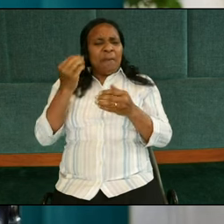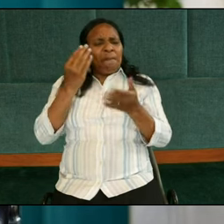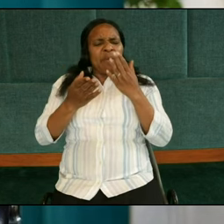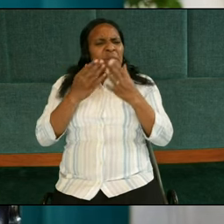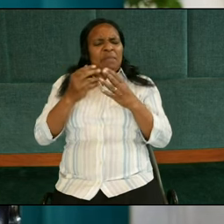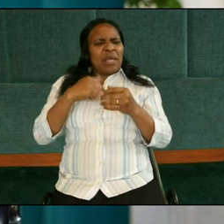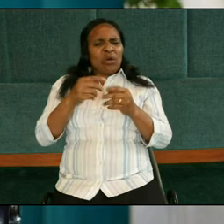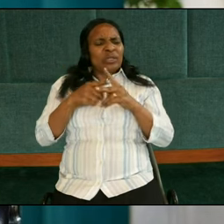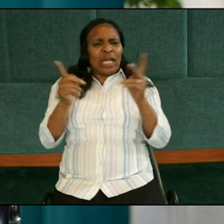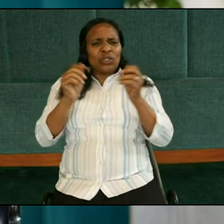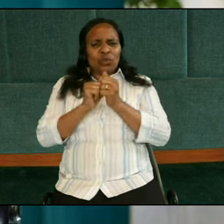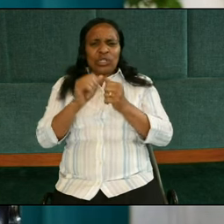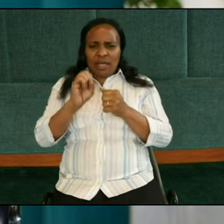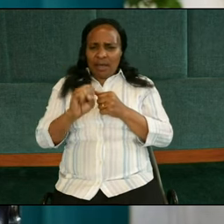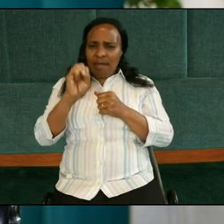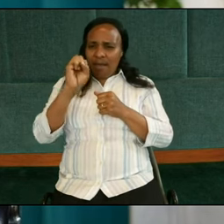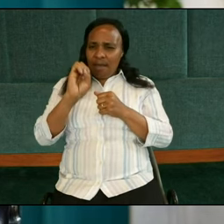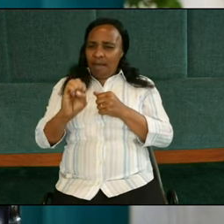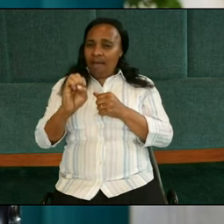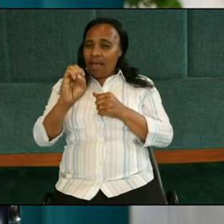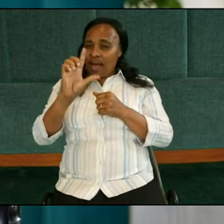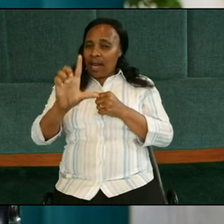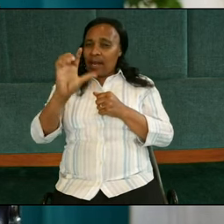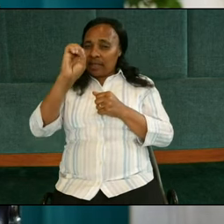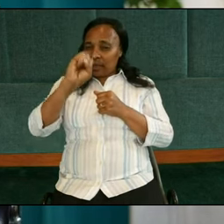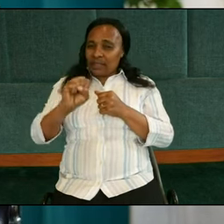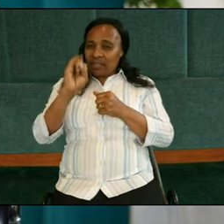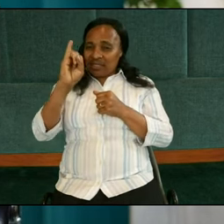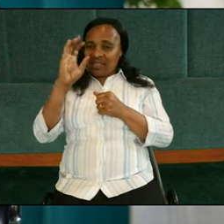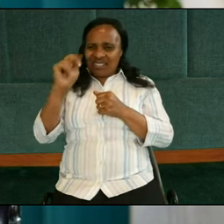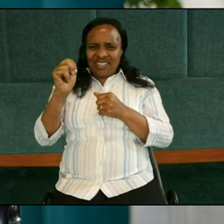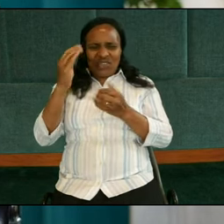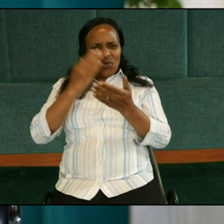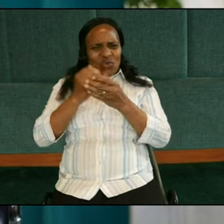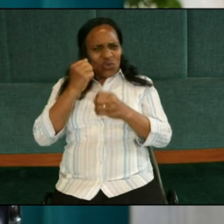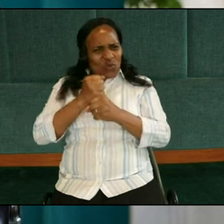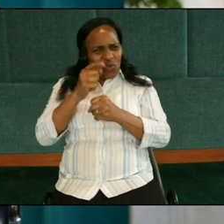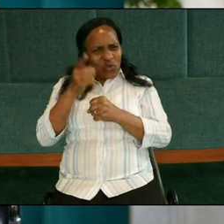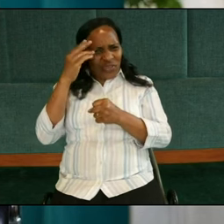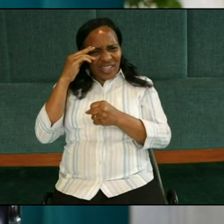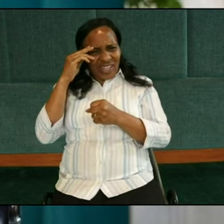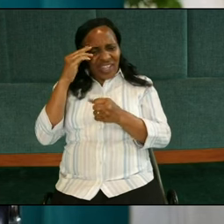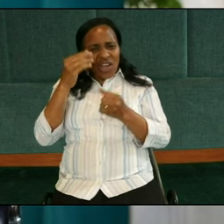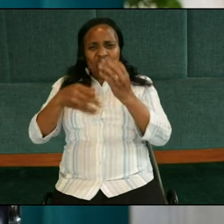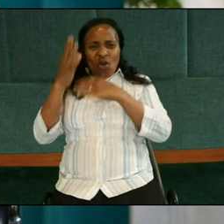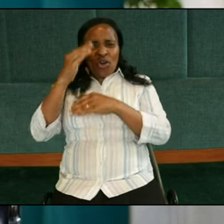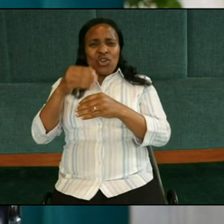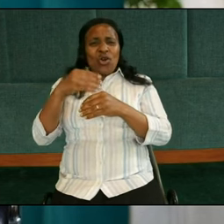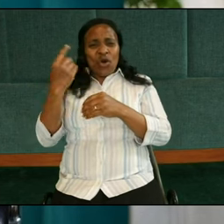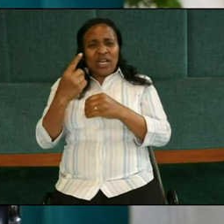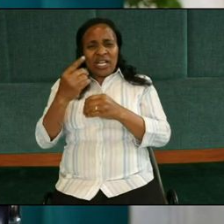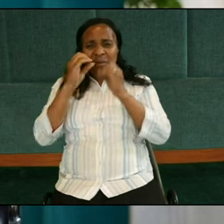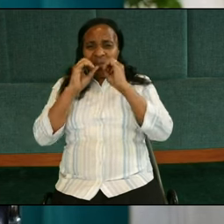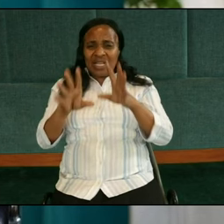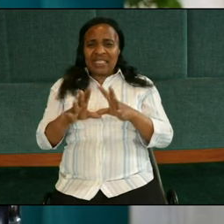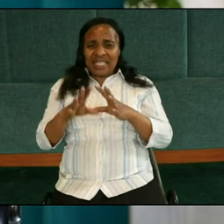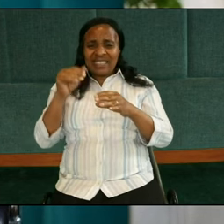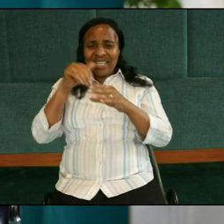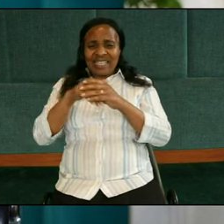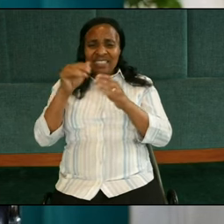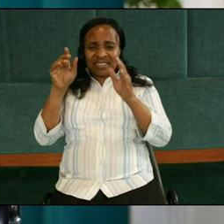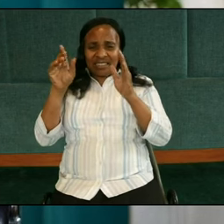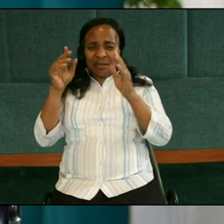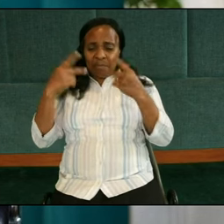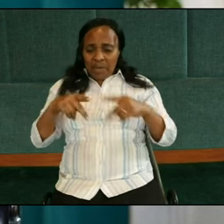I'll start with Elsie by asking, do you think God usually blesses us through the legacy of his people, you